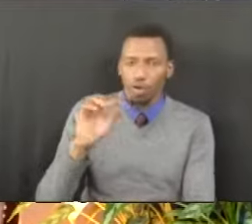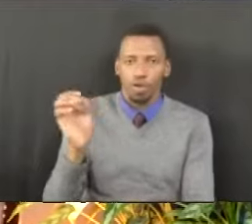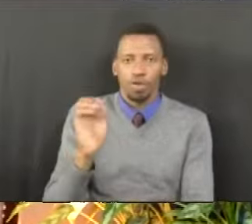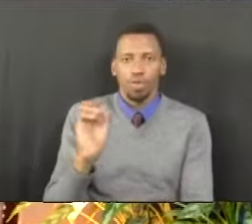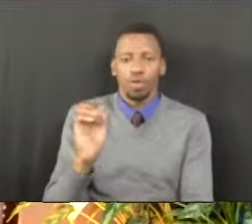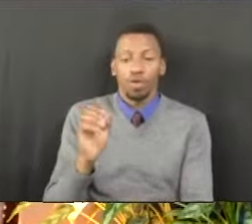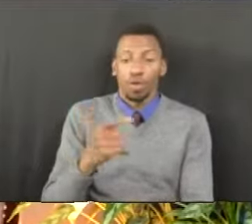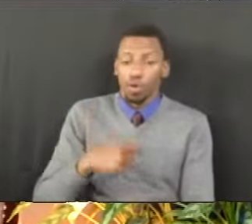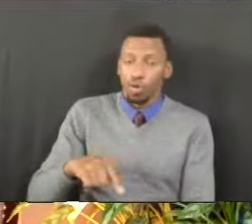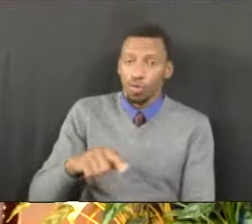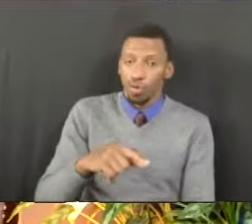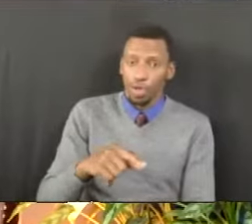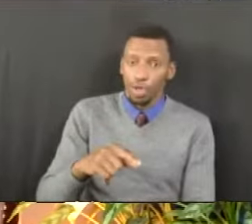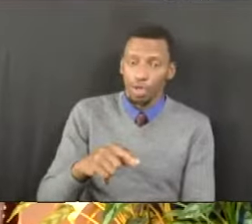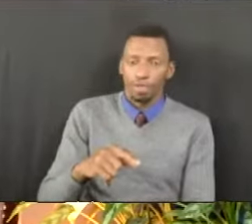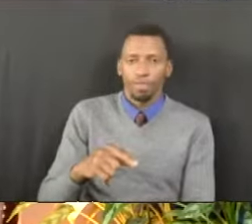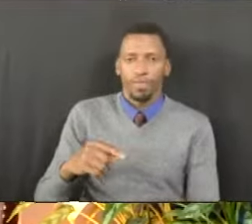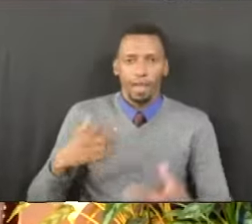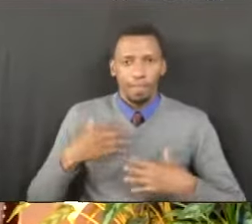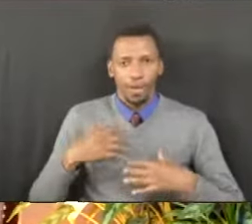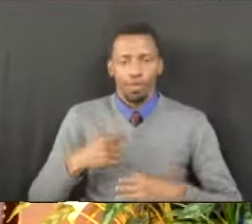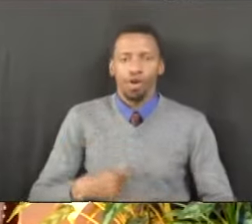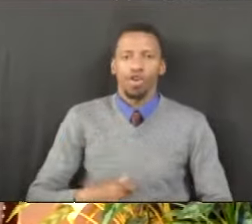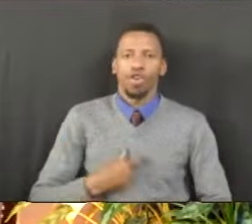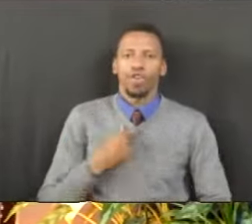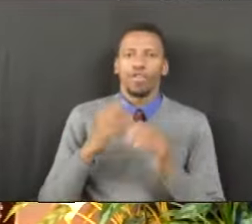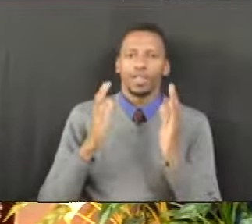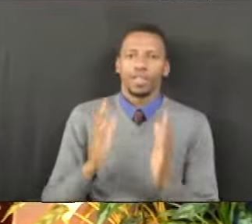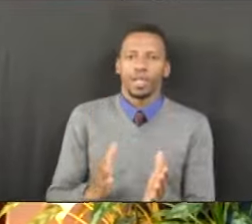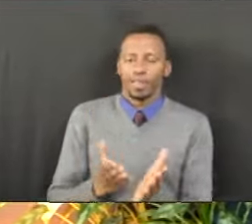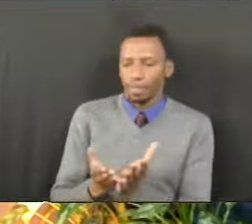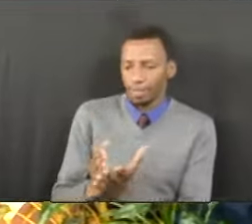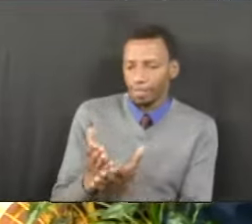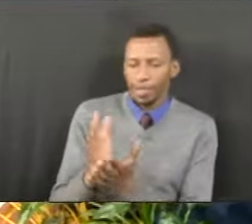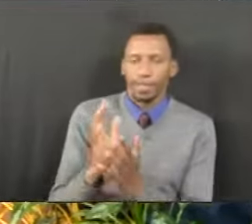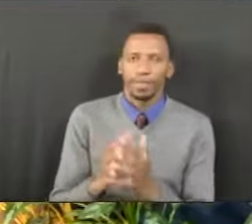strangers passing through. I'm done. I'll never forget recently. I know about